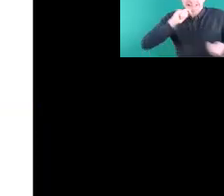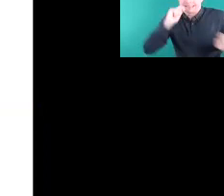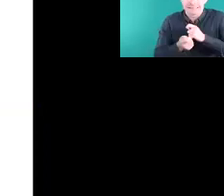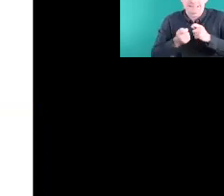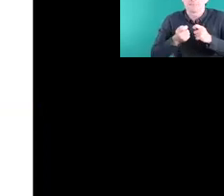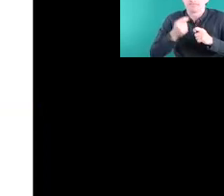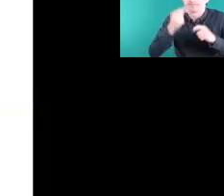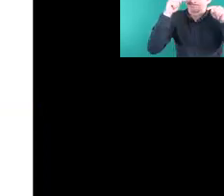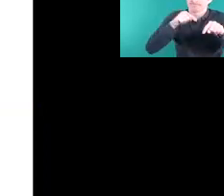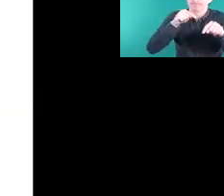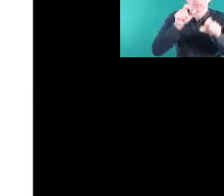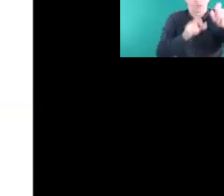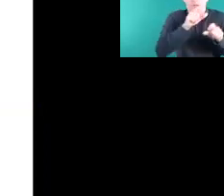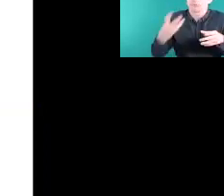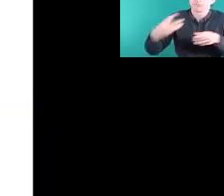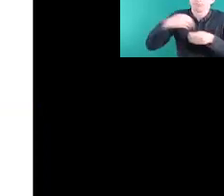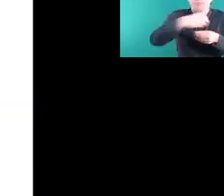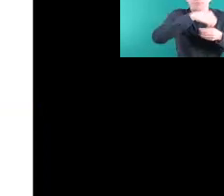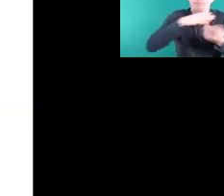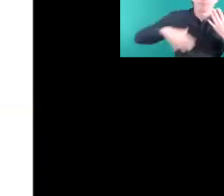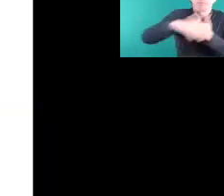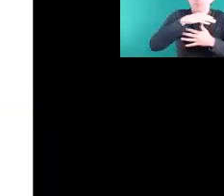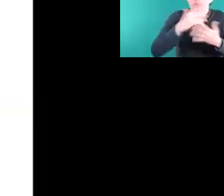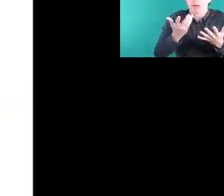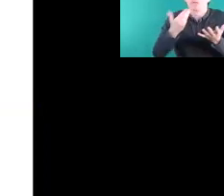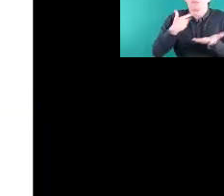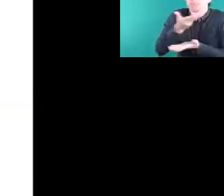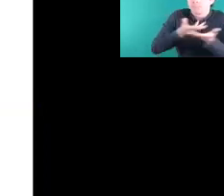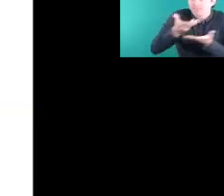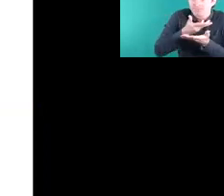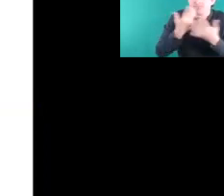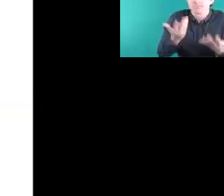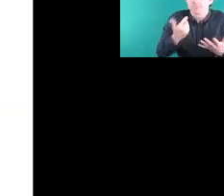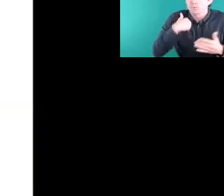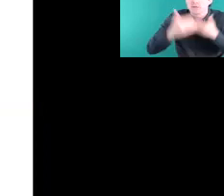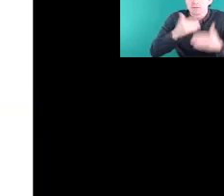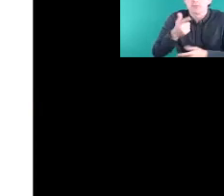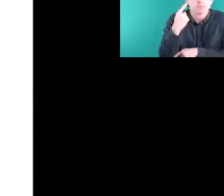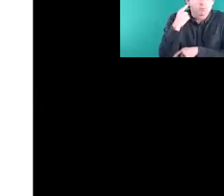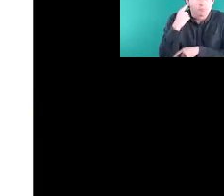said, more of a stock taking about what is happening on social protection, but we have an interesting